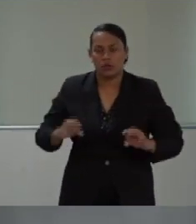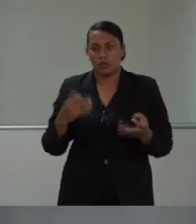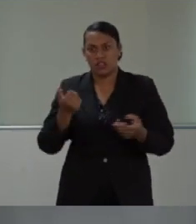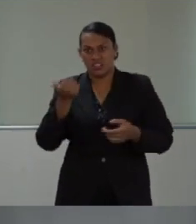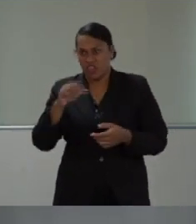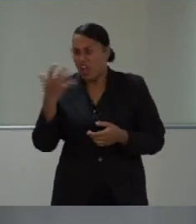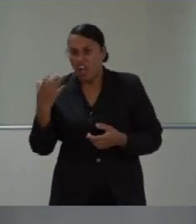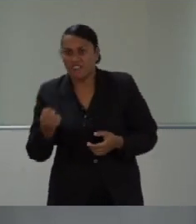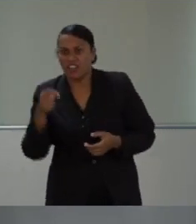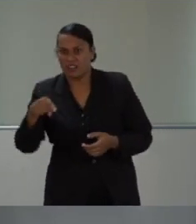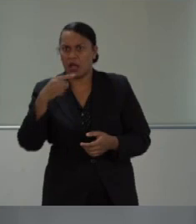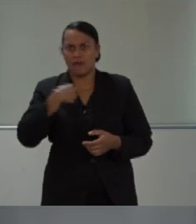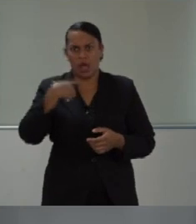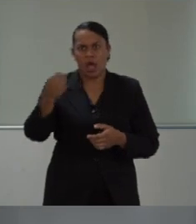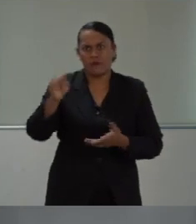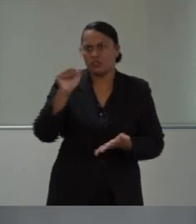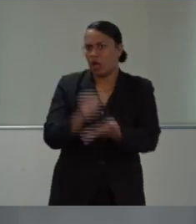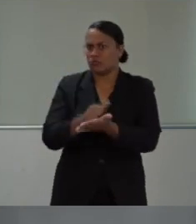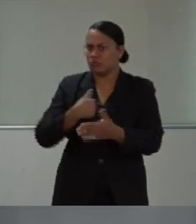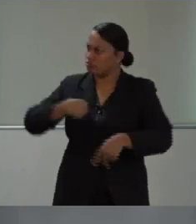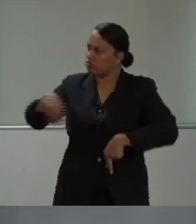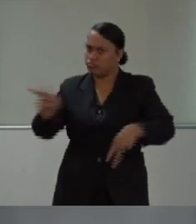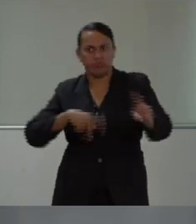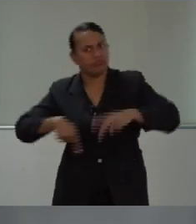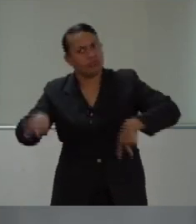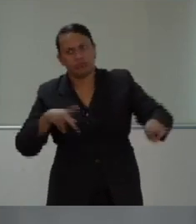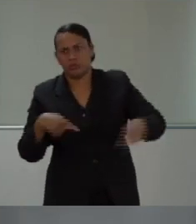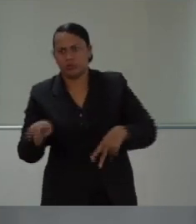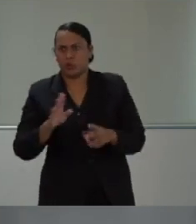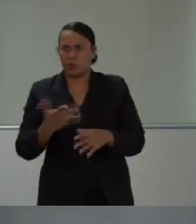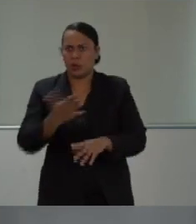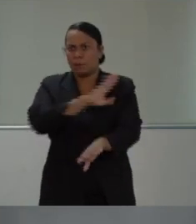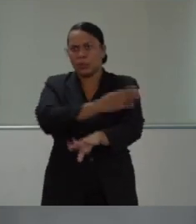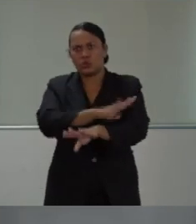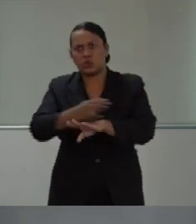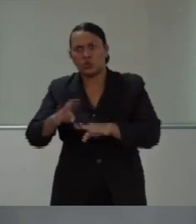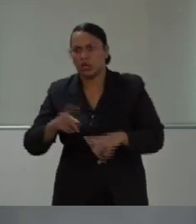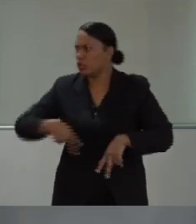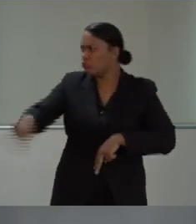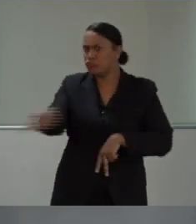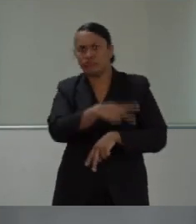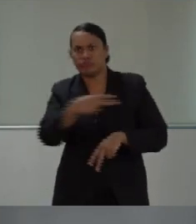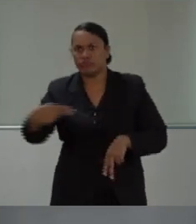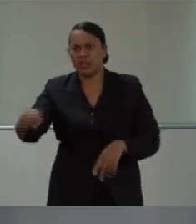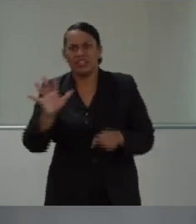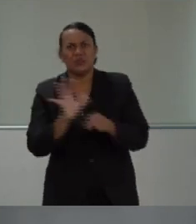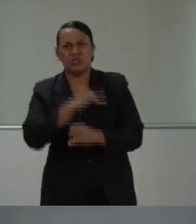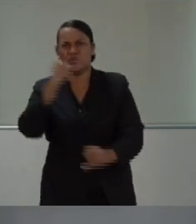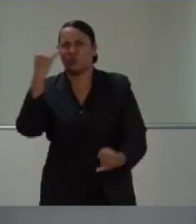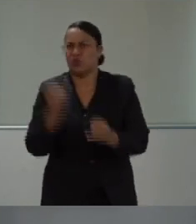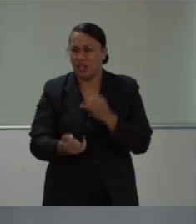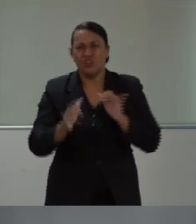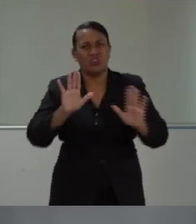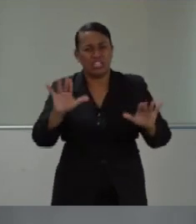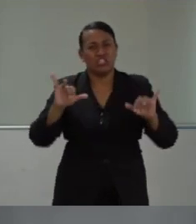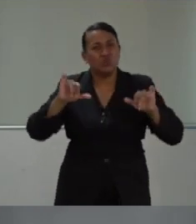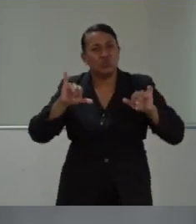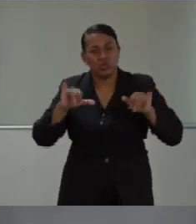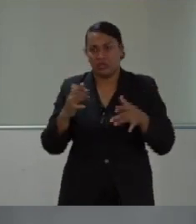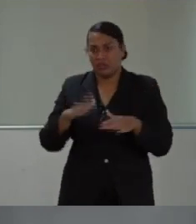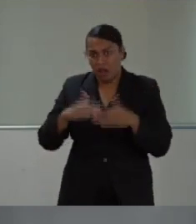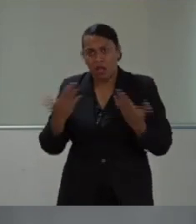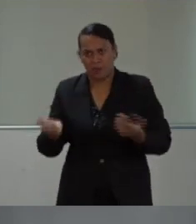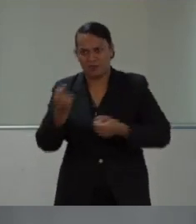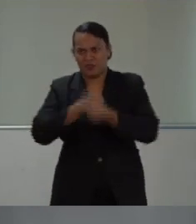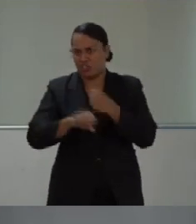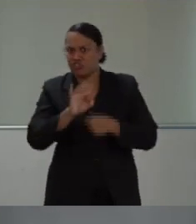they have the rights to walk around the beach and all that. So they are just making matters worse for themselves, and they're becoming very irresponsible. So we've